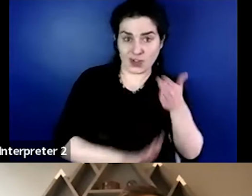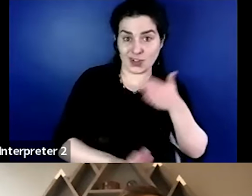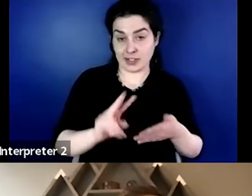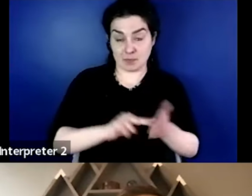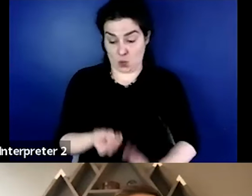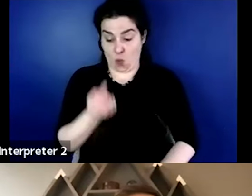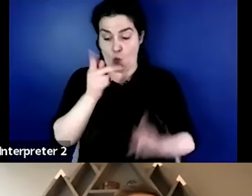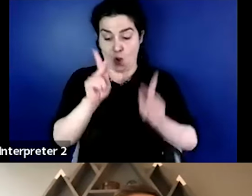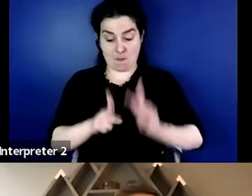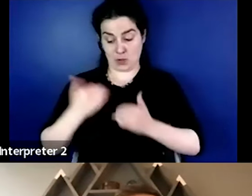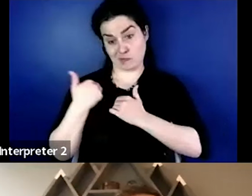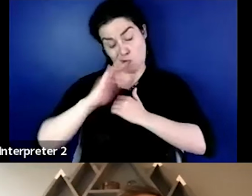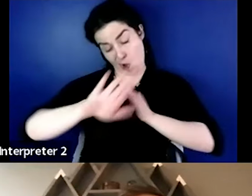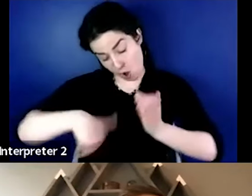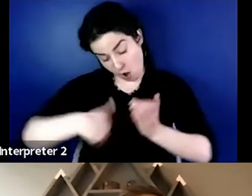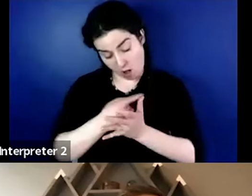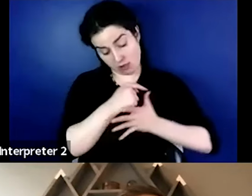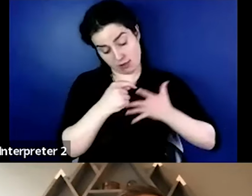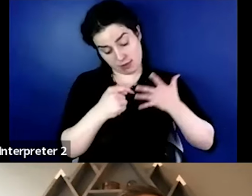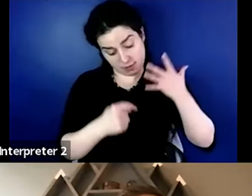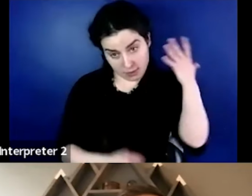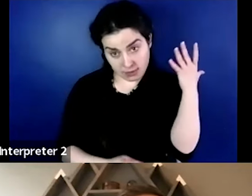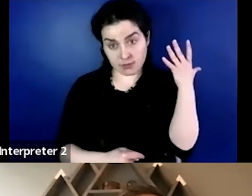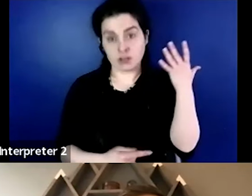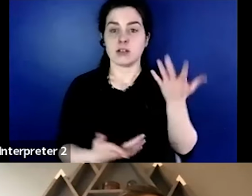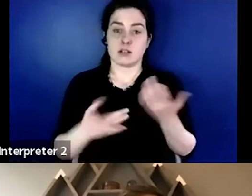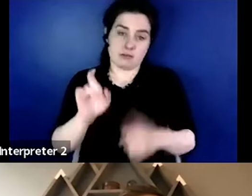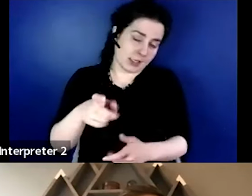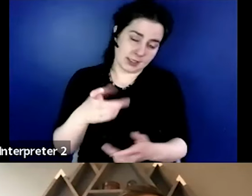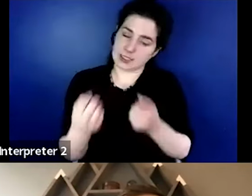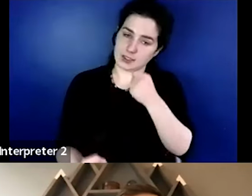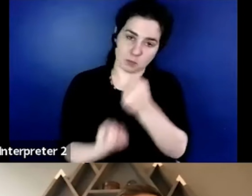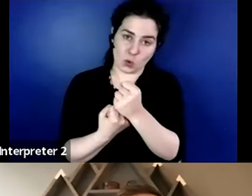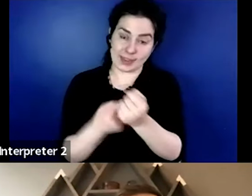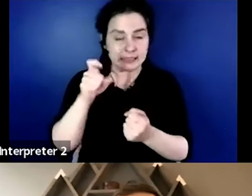of this work. They need support. They need to partner with other people.